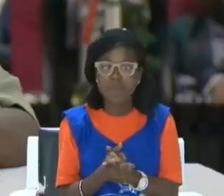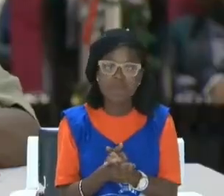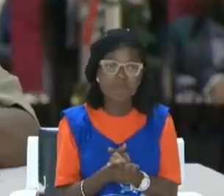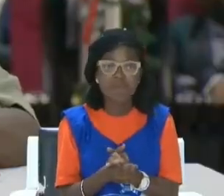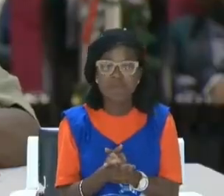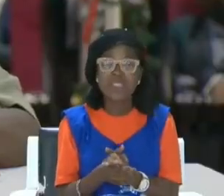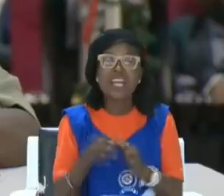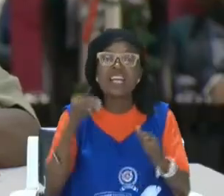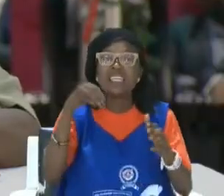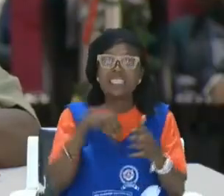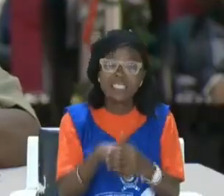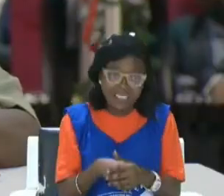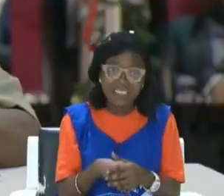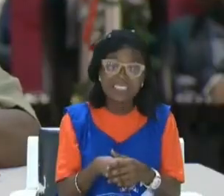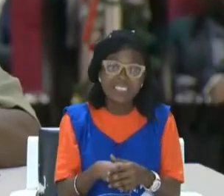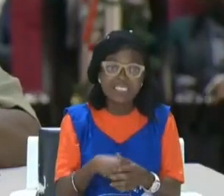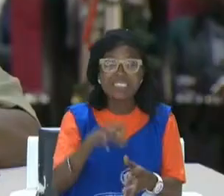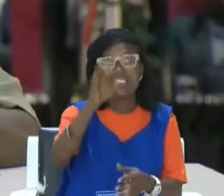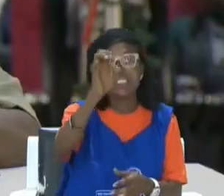In Exodus chapter 14,